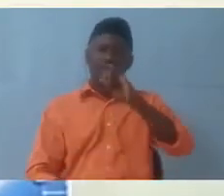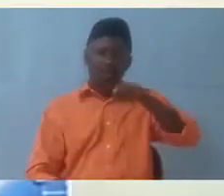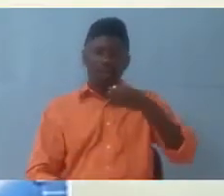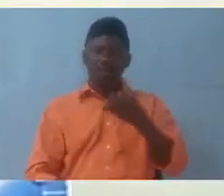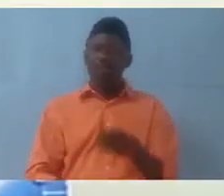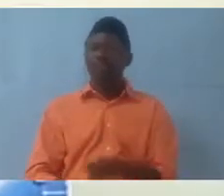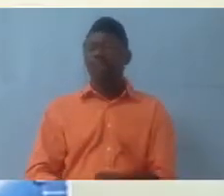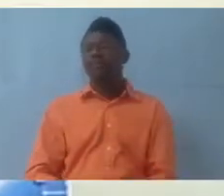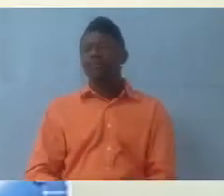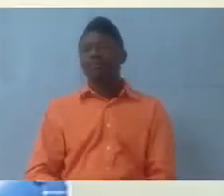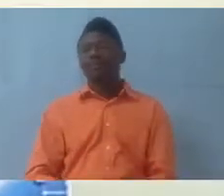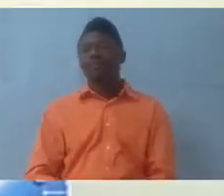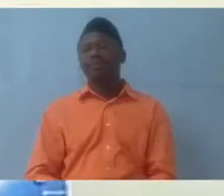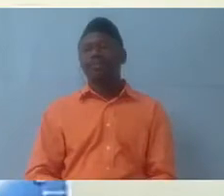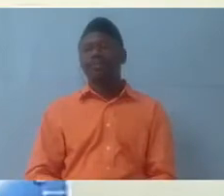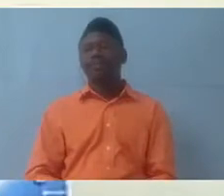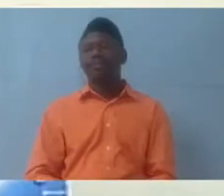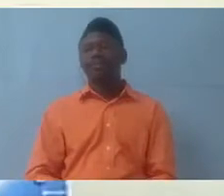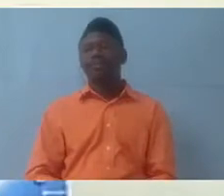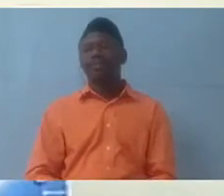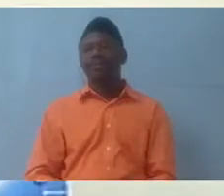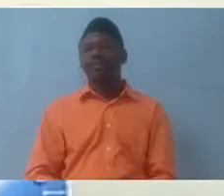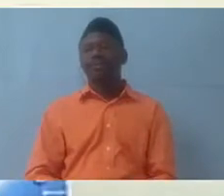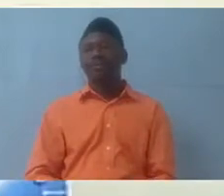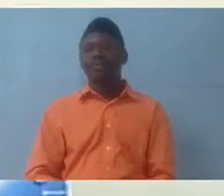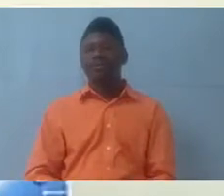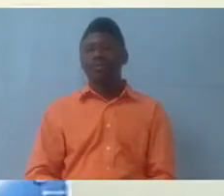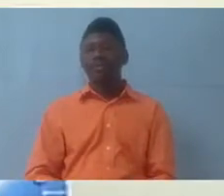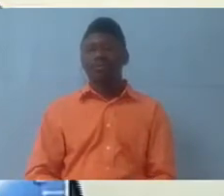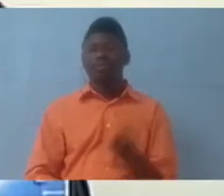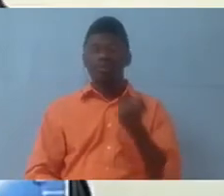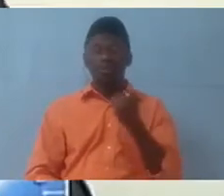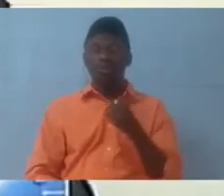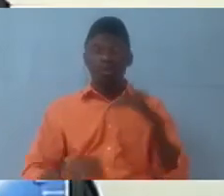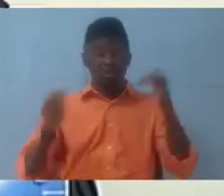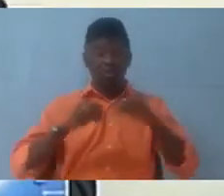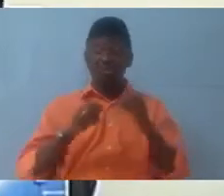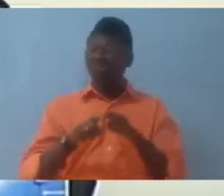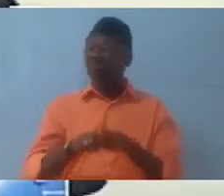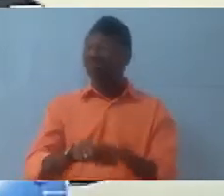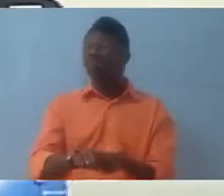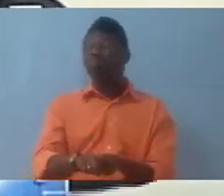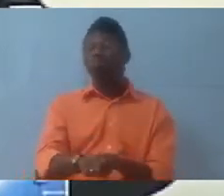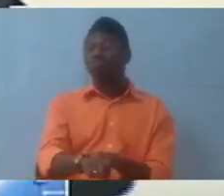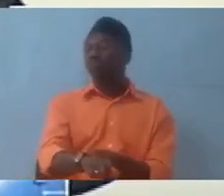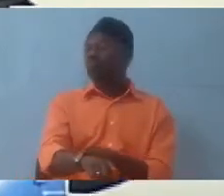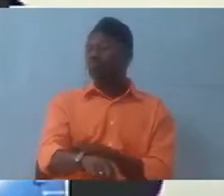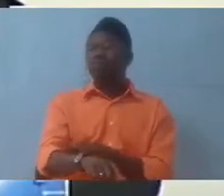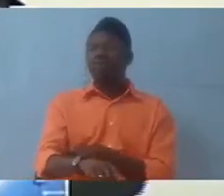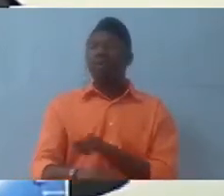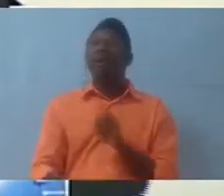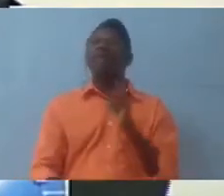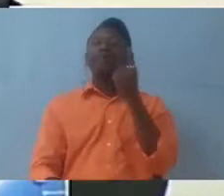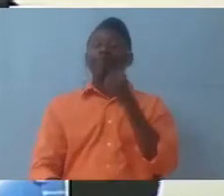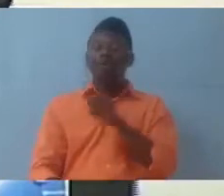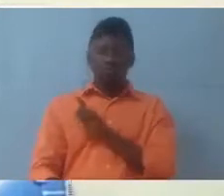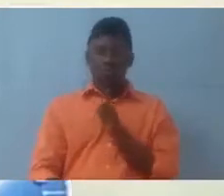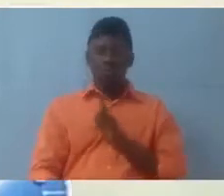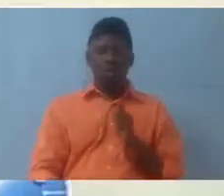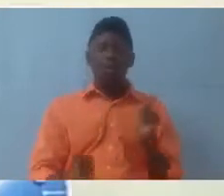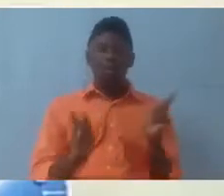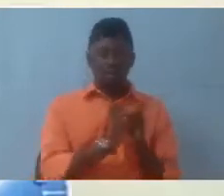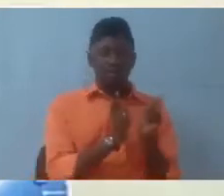Yes, so we pressed on because the meeting was very lengthy. We first met among ourselves the